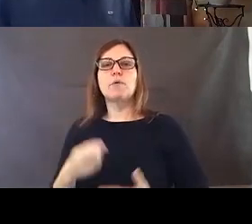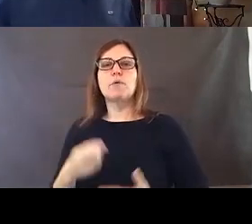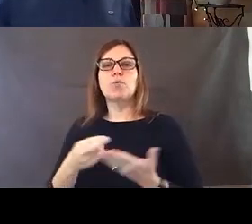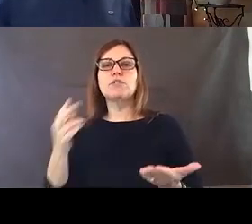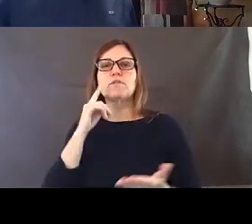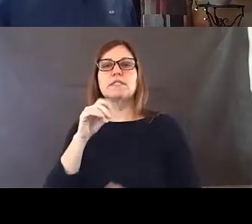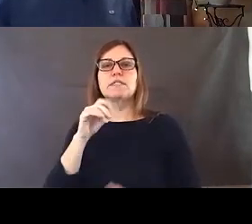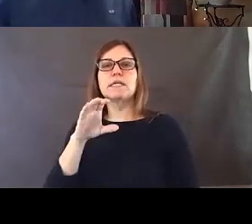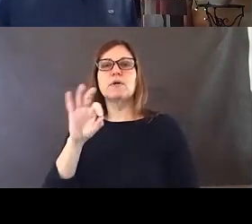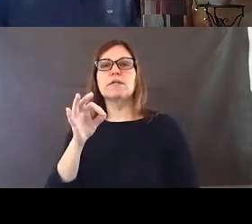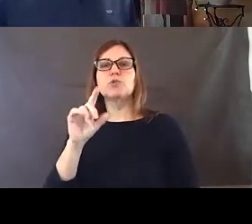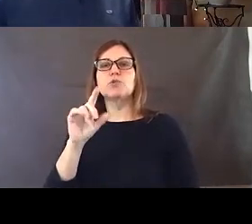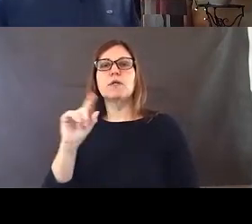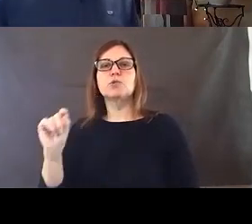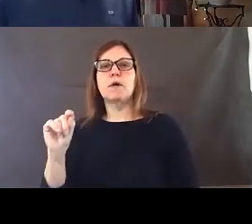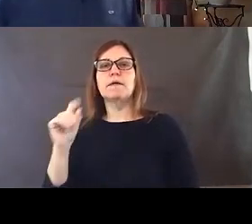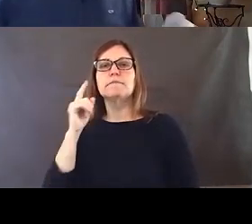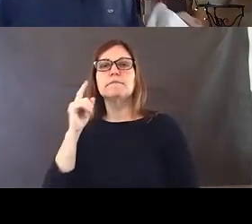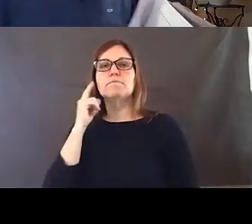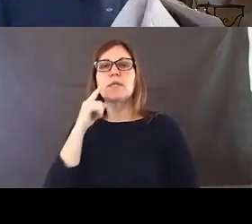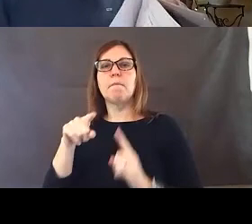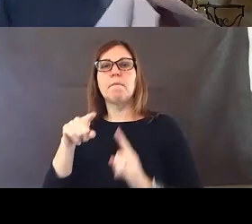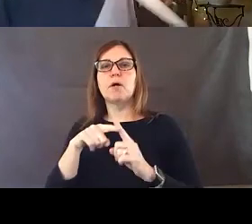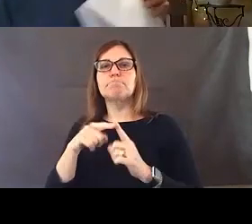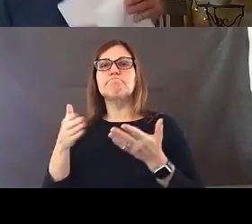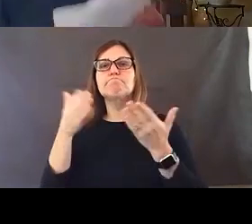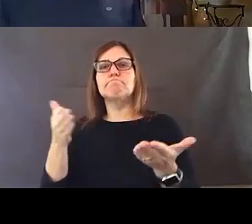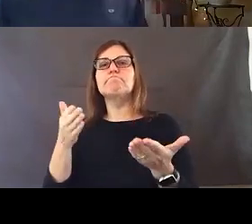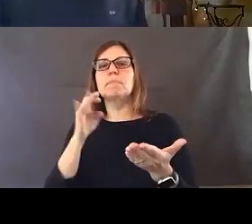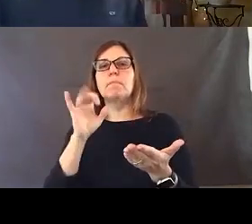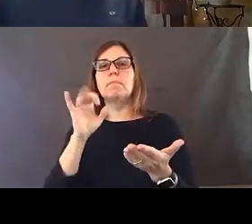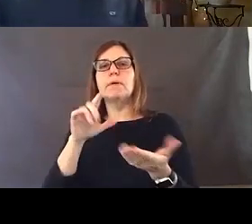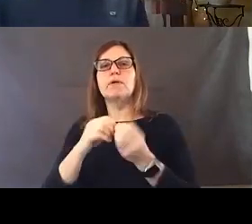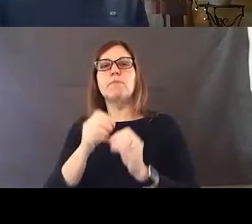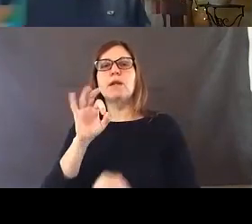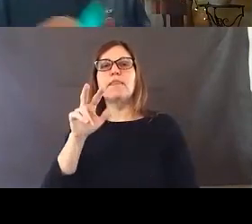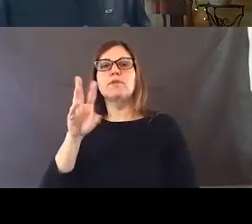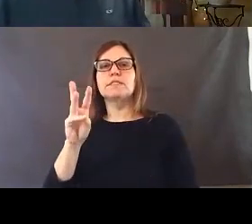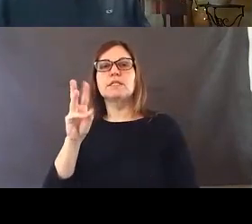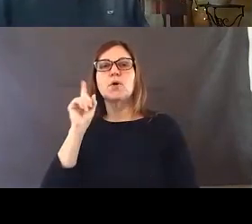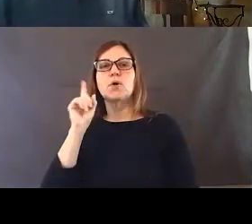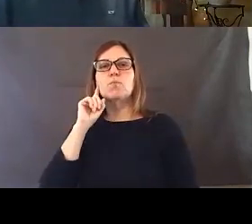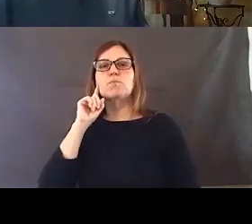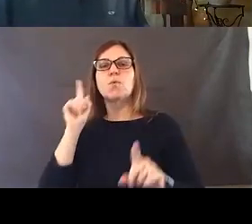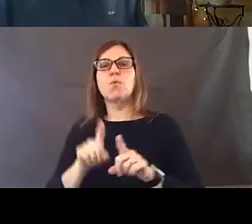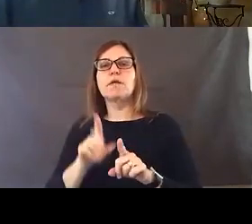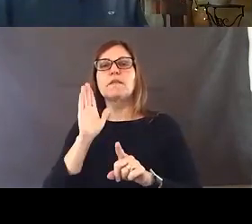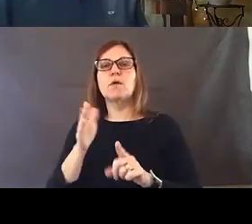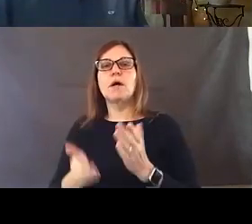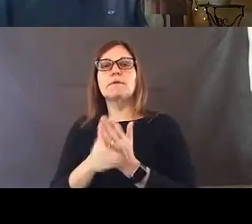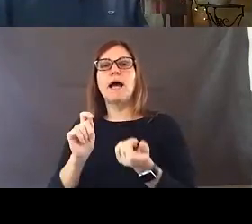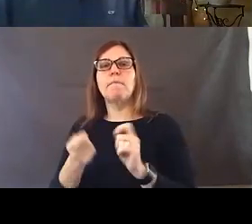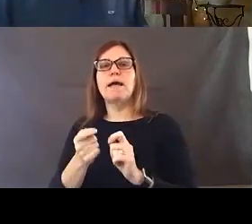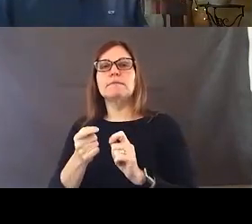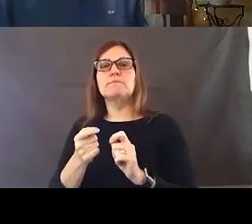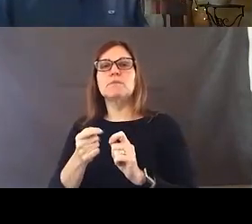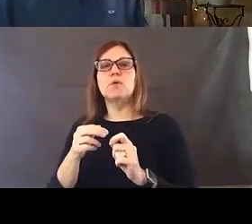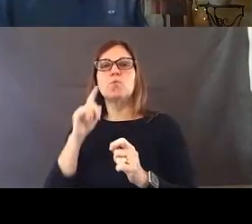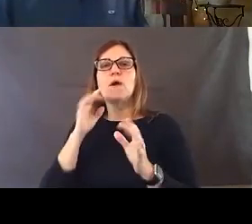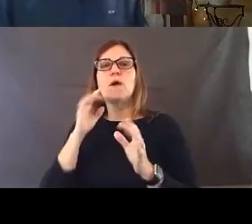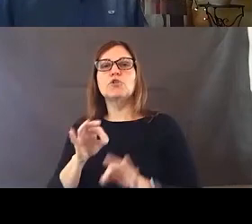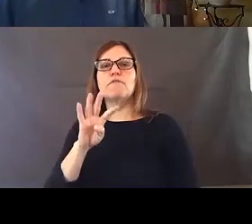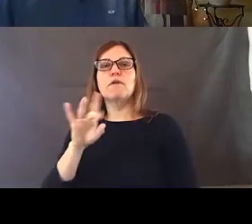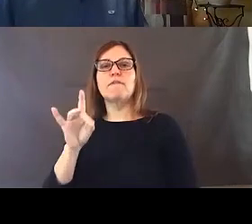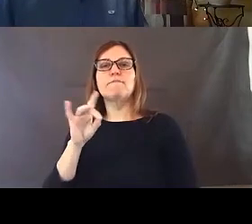affirmative recommendation. Bill number 936, resolution amending Resolution 45 of 2020, which authorized the city